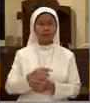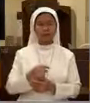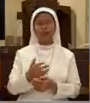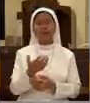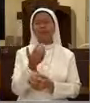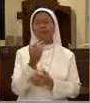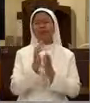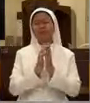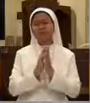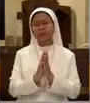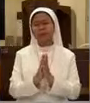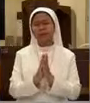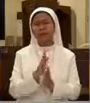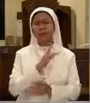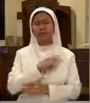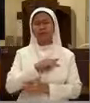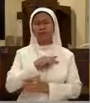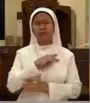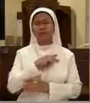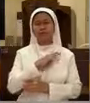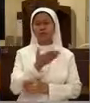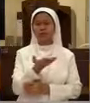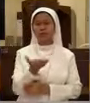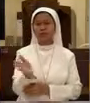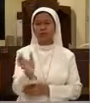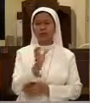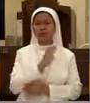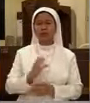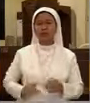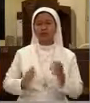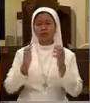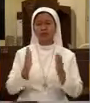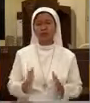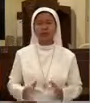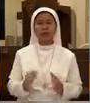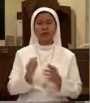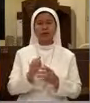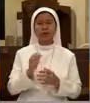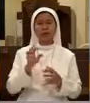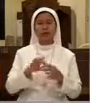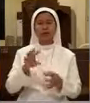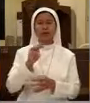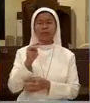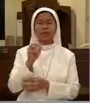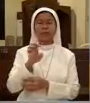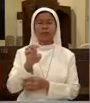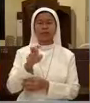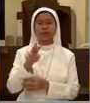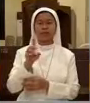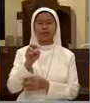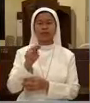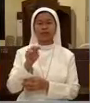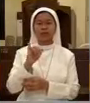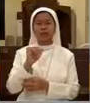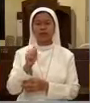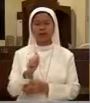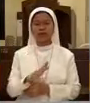begging the Christians in Corinth, in Macedonia, and everywhere to take up a